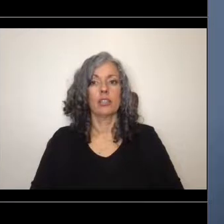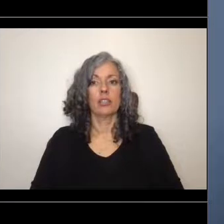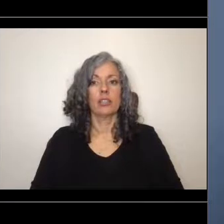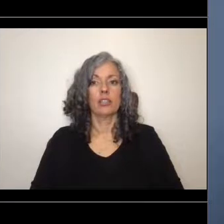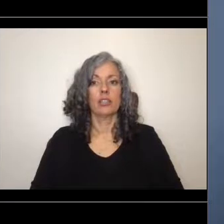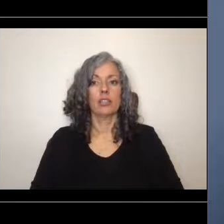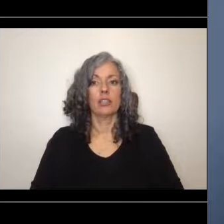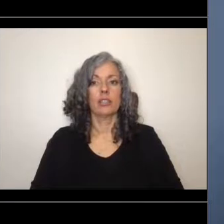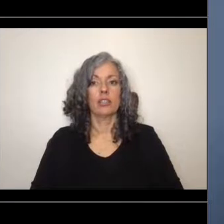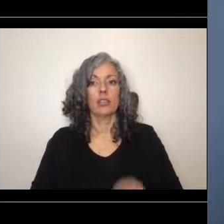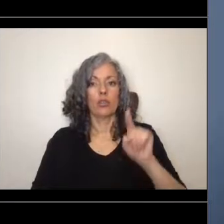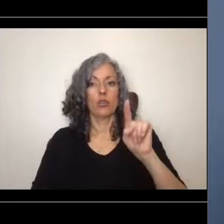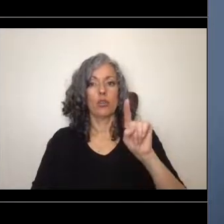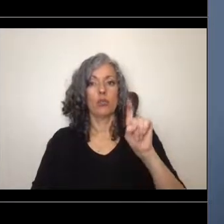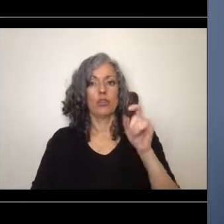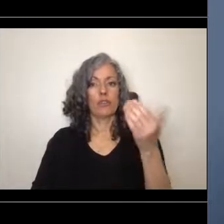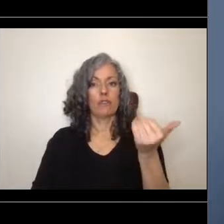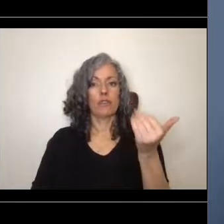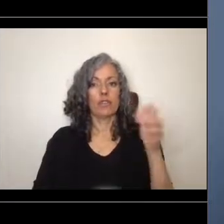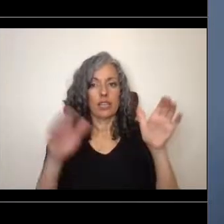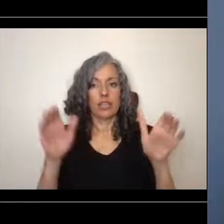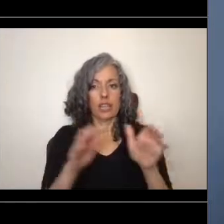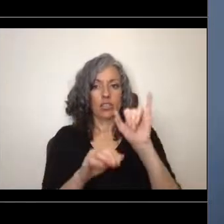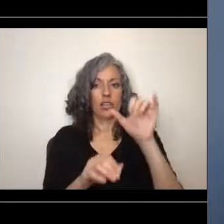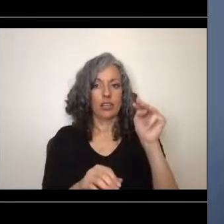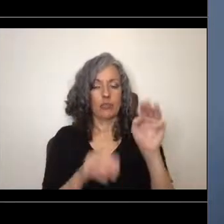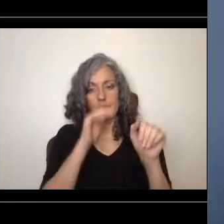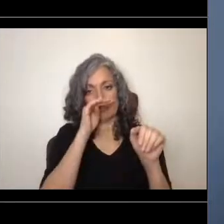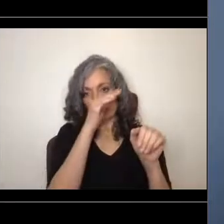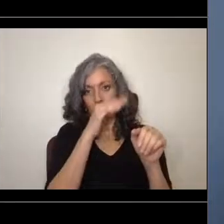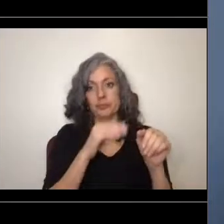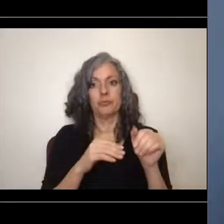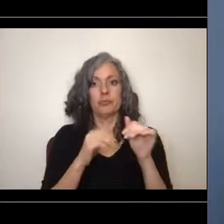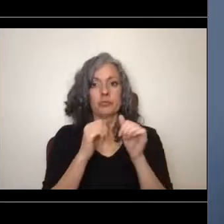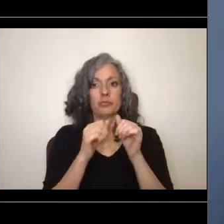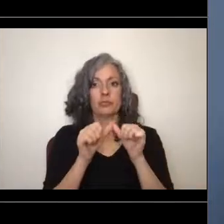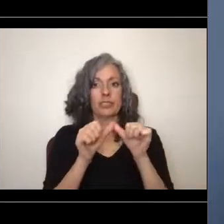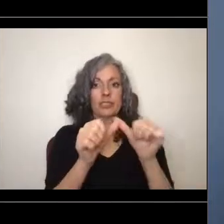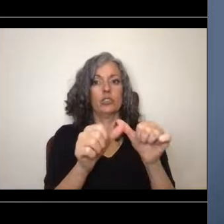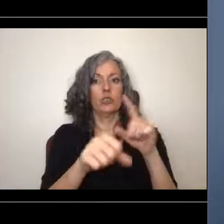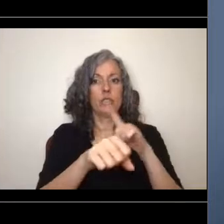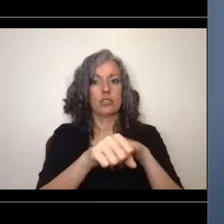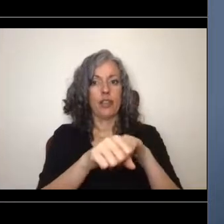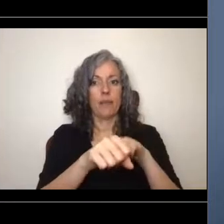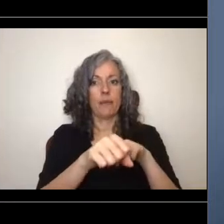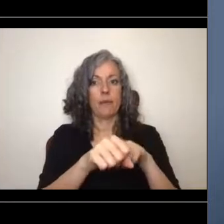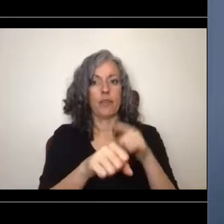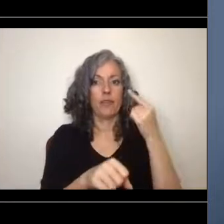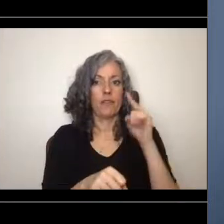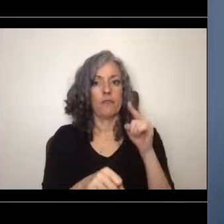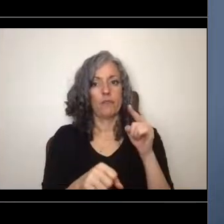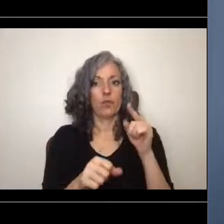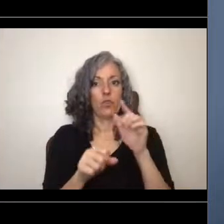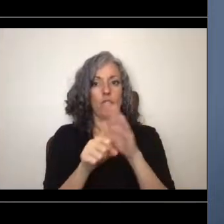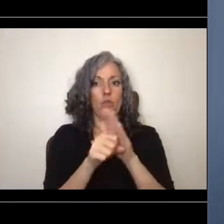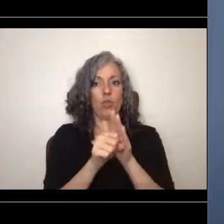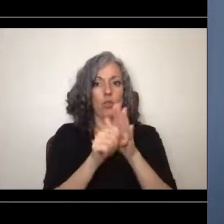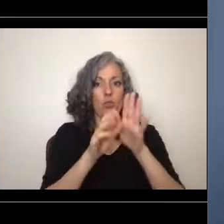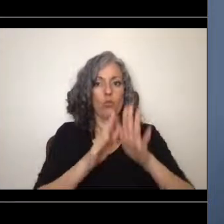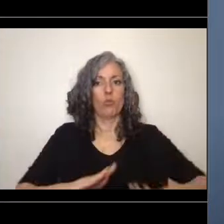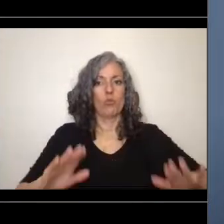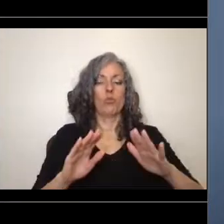115 is an action item to approve a project completion time extension request for the locally administered local partnership formulaic program